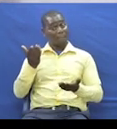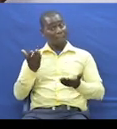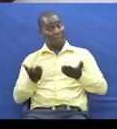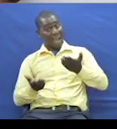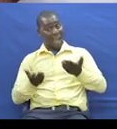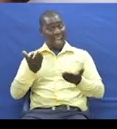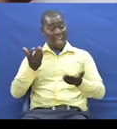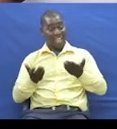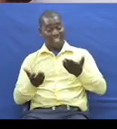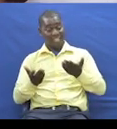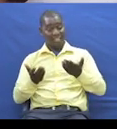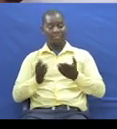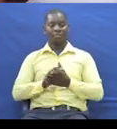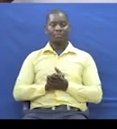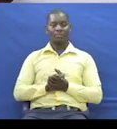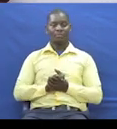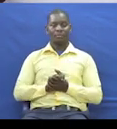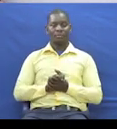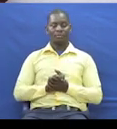is concentrated